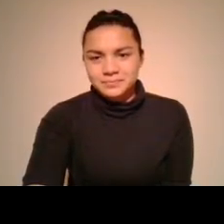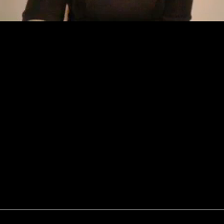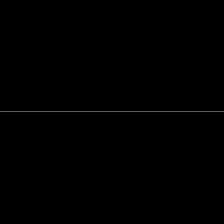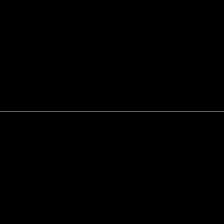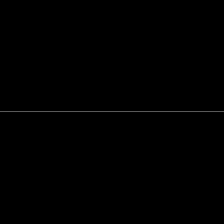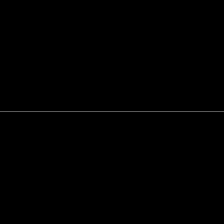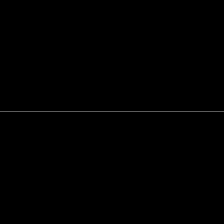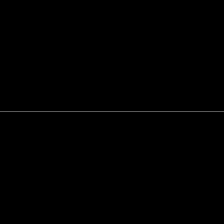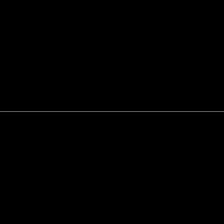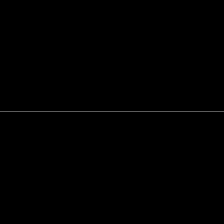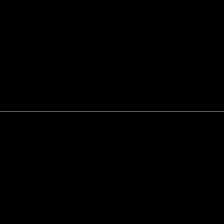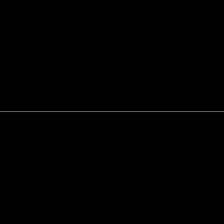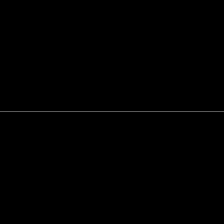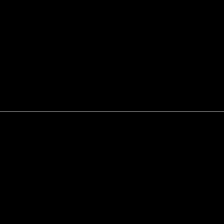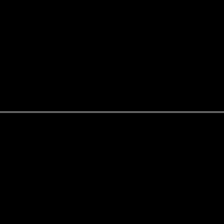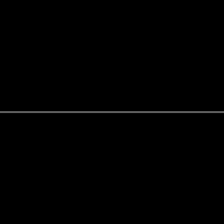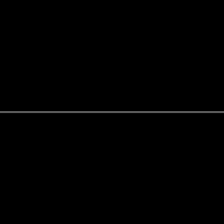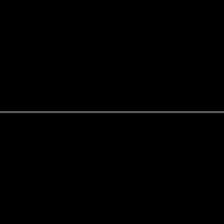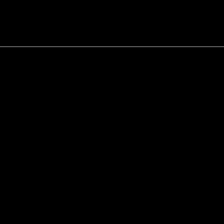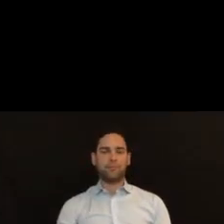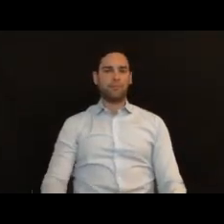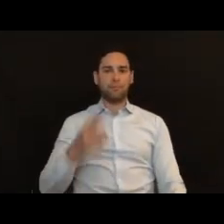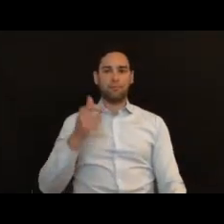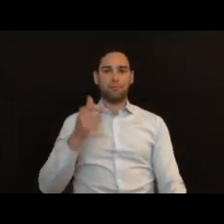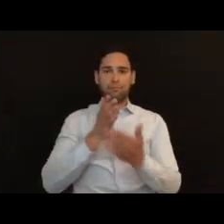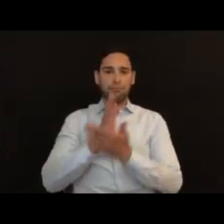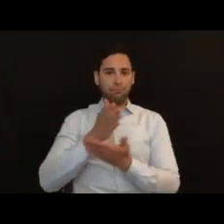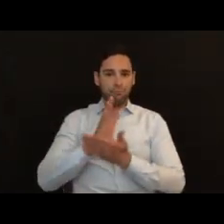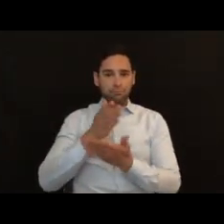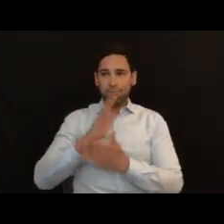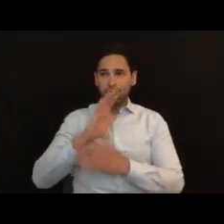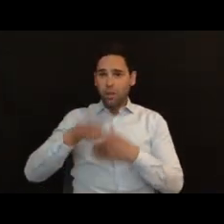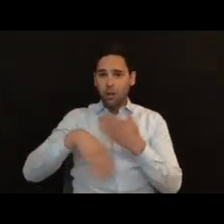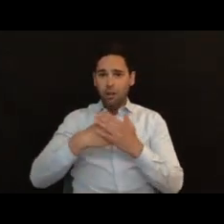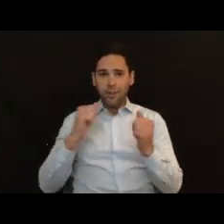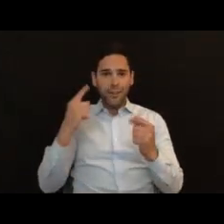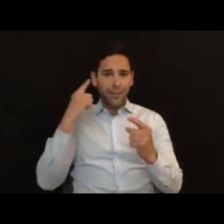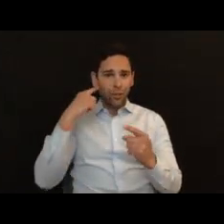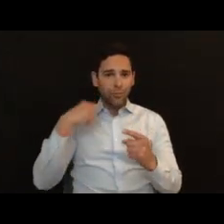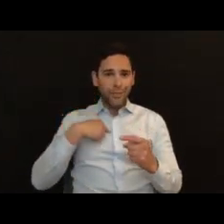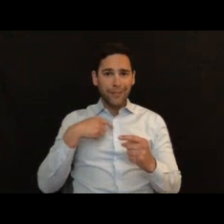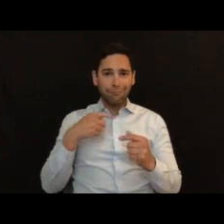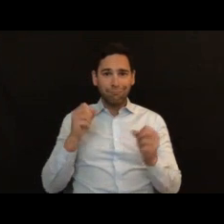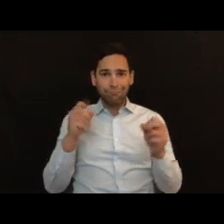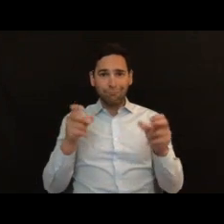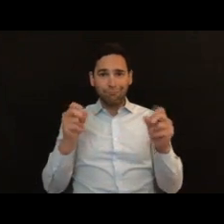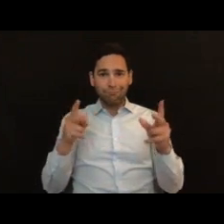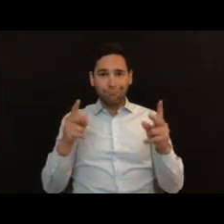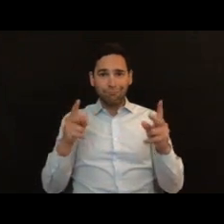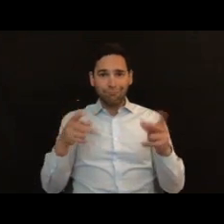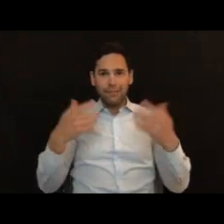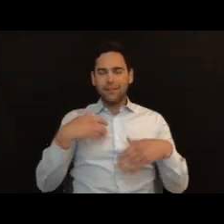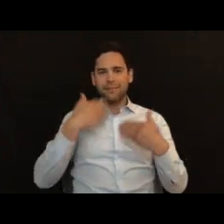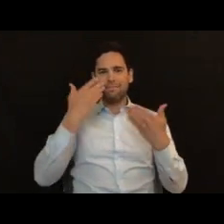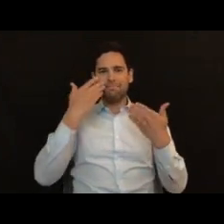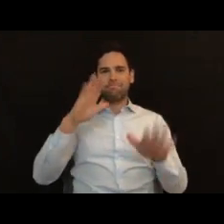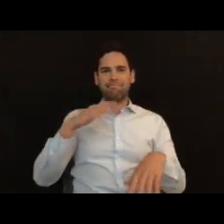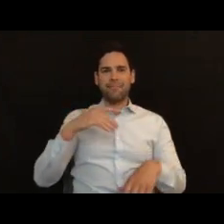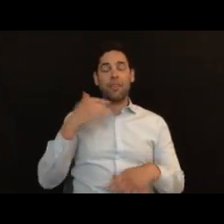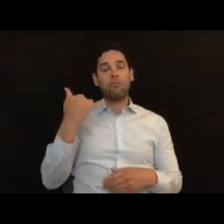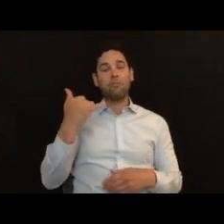All right, so hopefully everyone can hear me, but I'm on a phone right now, so I'm not able